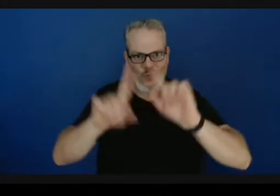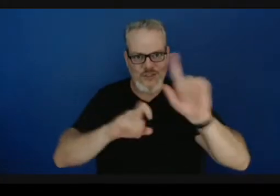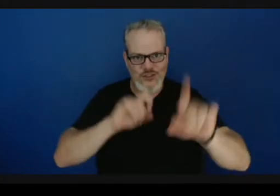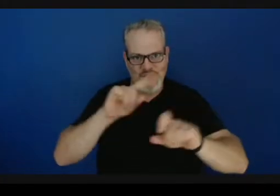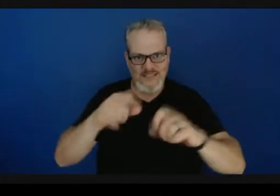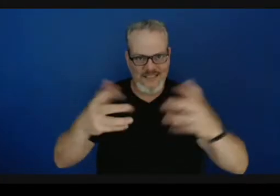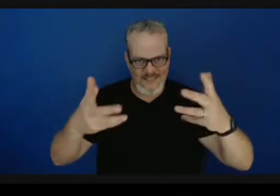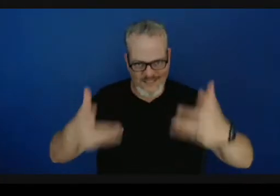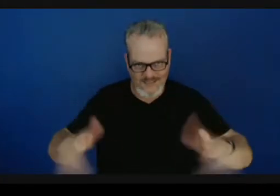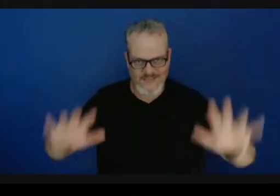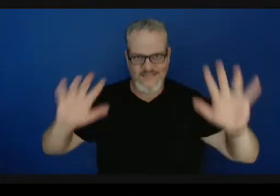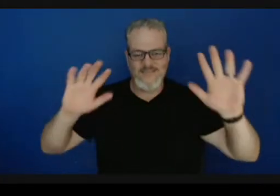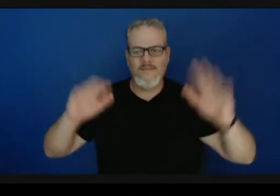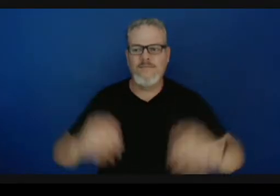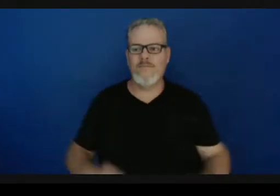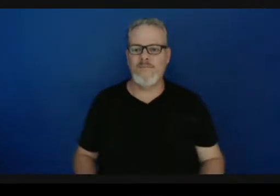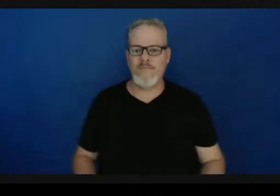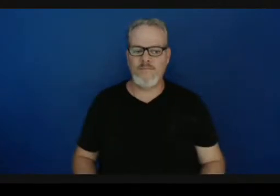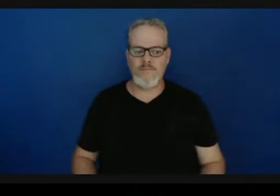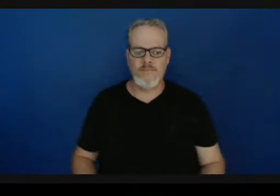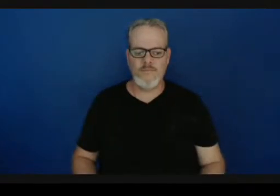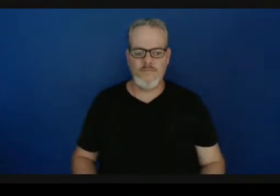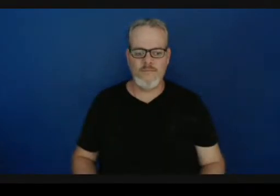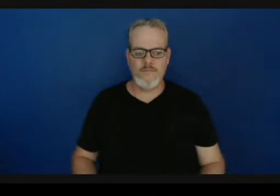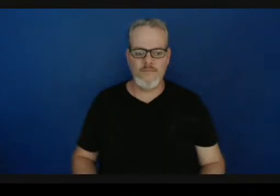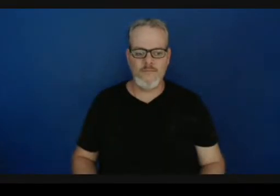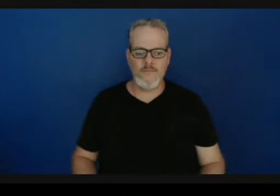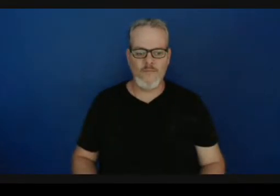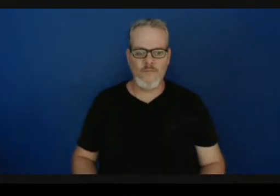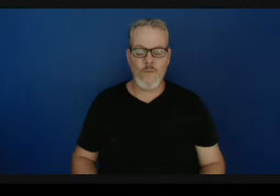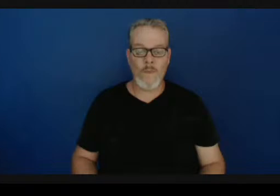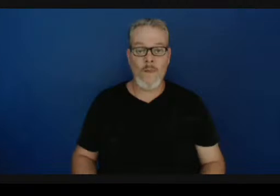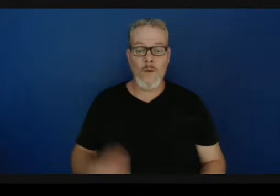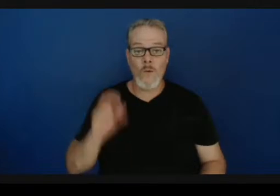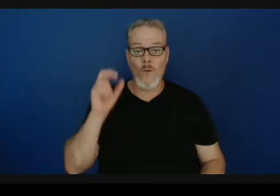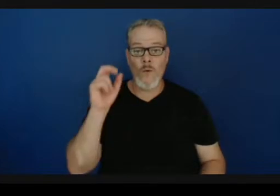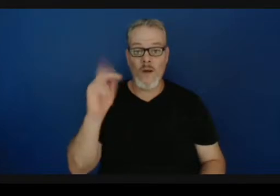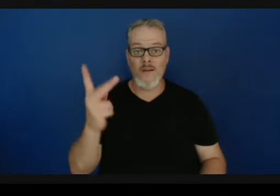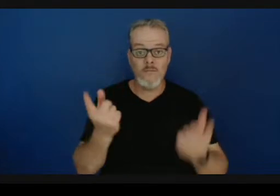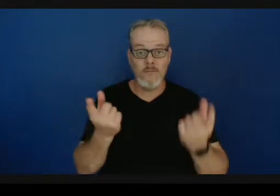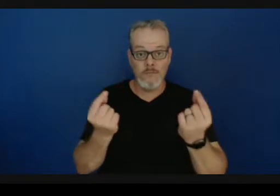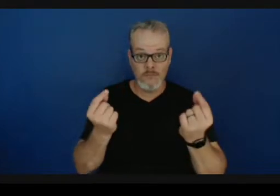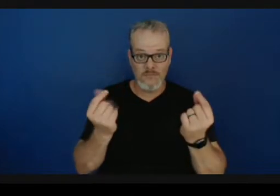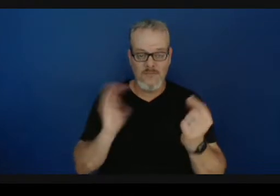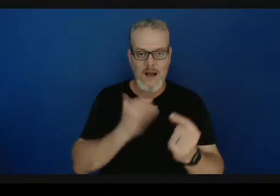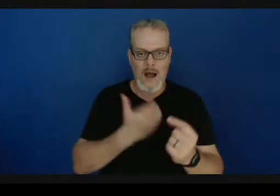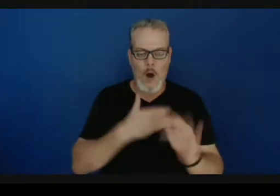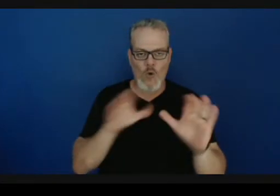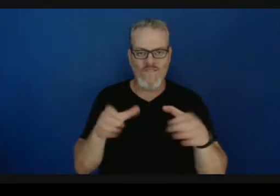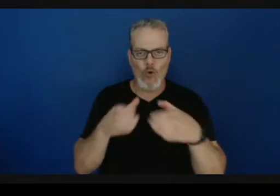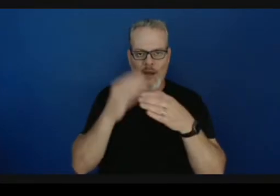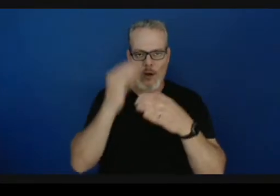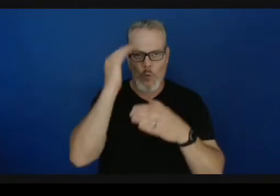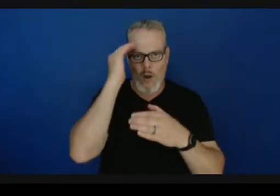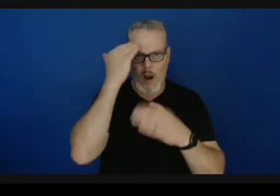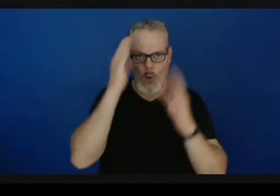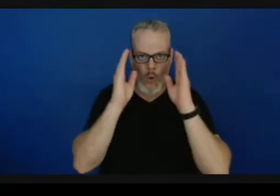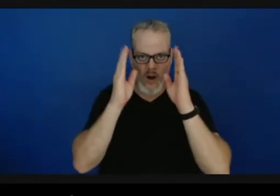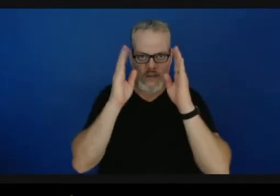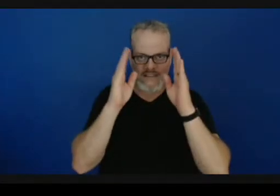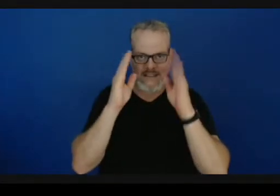All right, so we'll do our volcano awareness presentation next. And this week, we'll focus